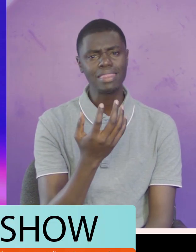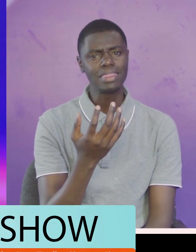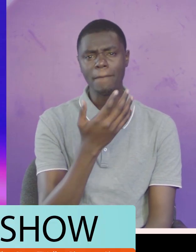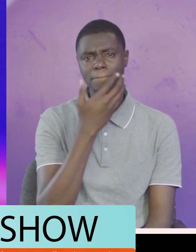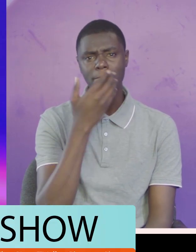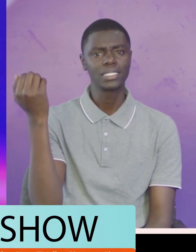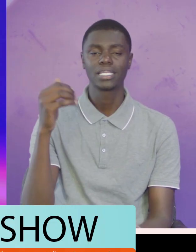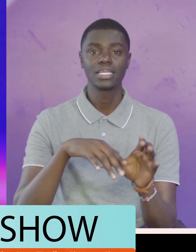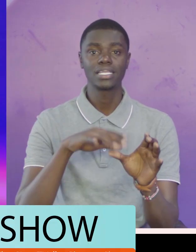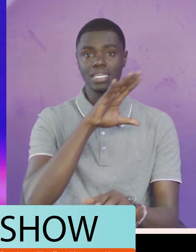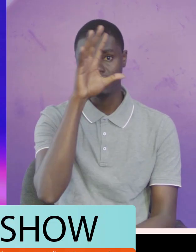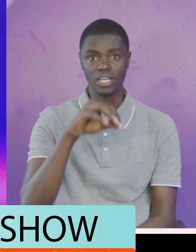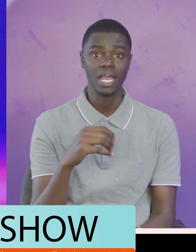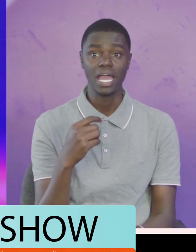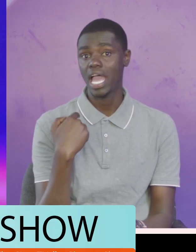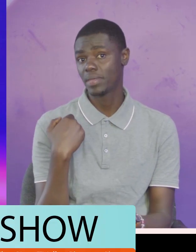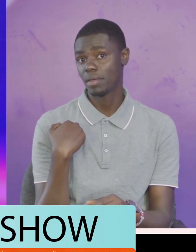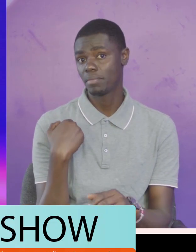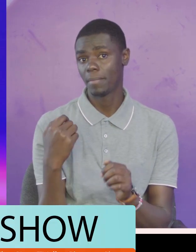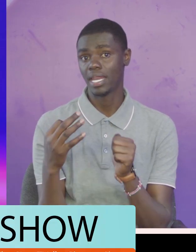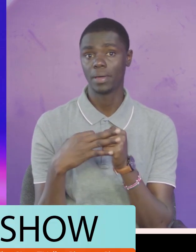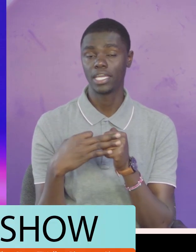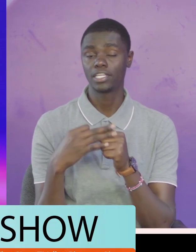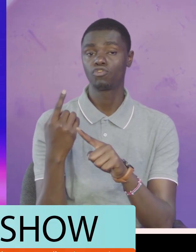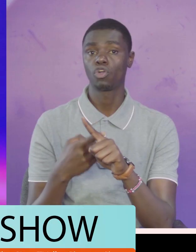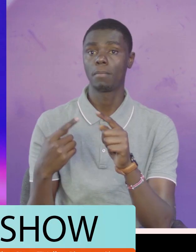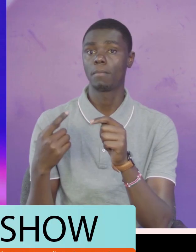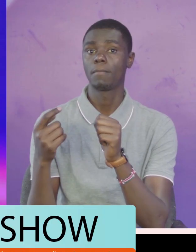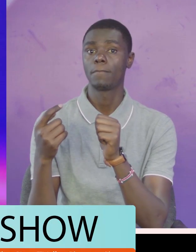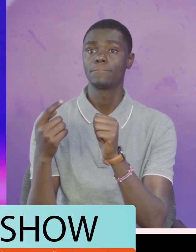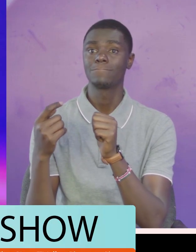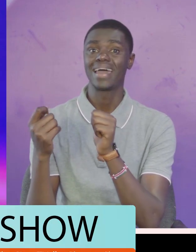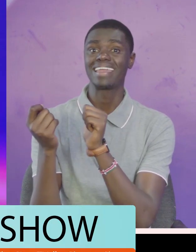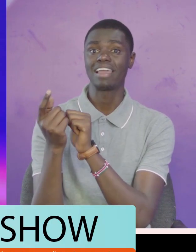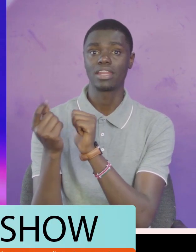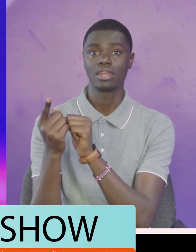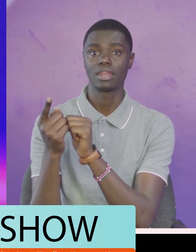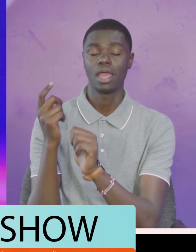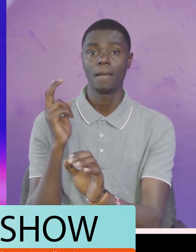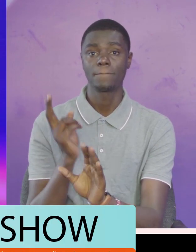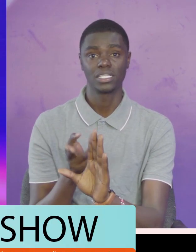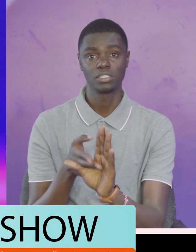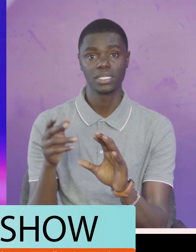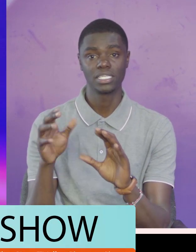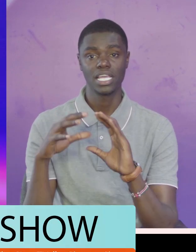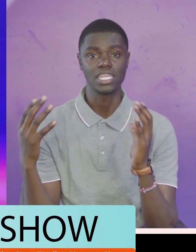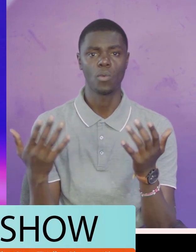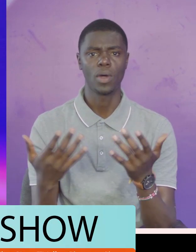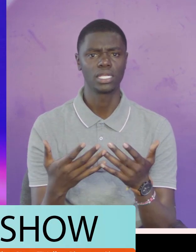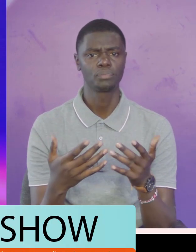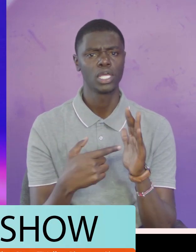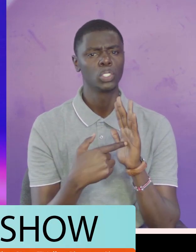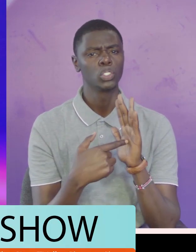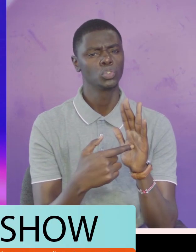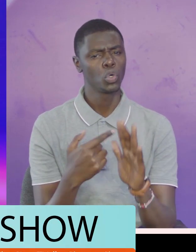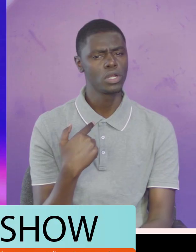I was 8th out of 111 participants from all over the world. And this really showed